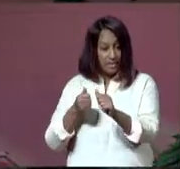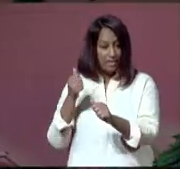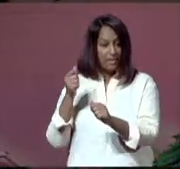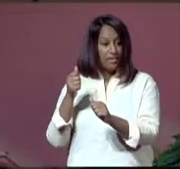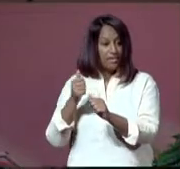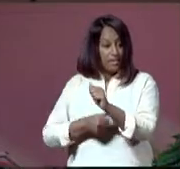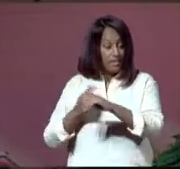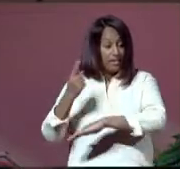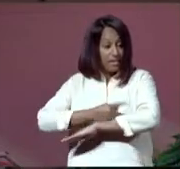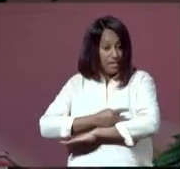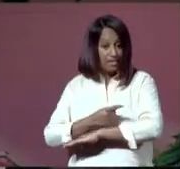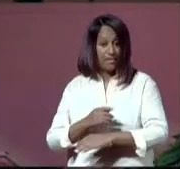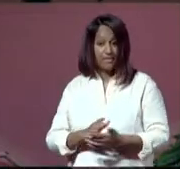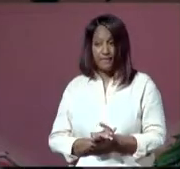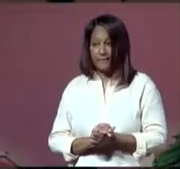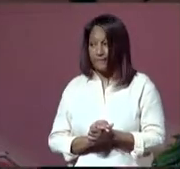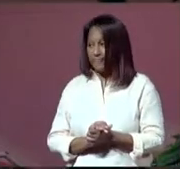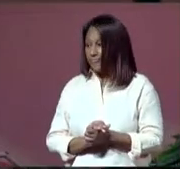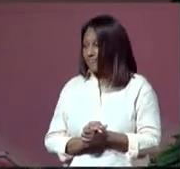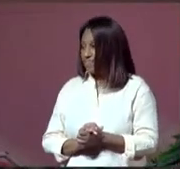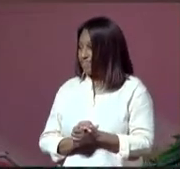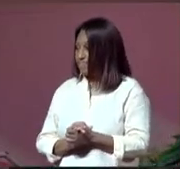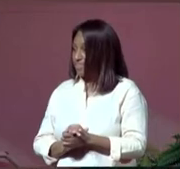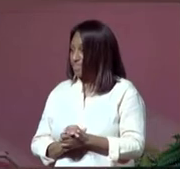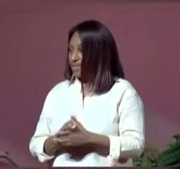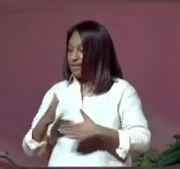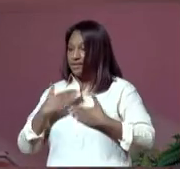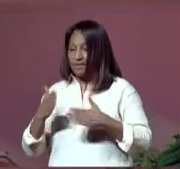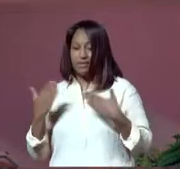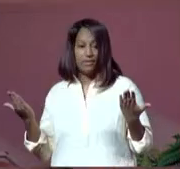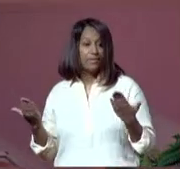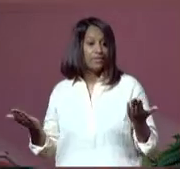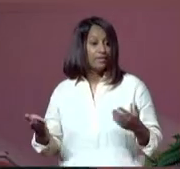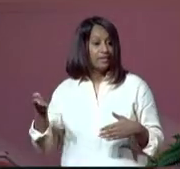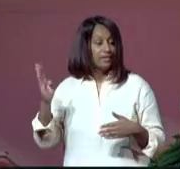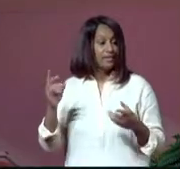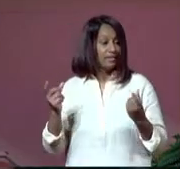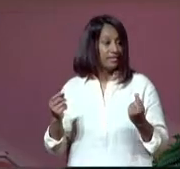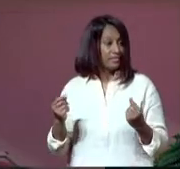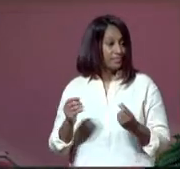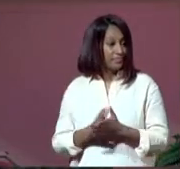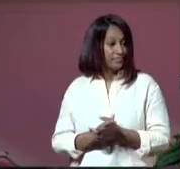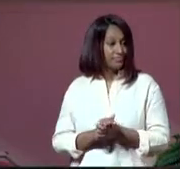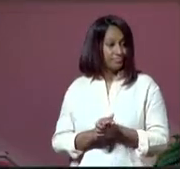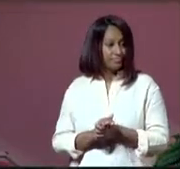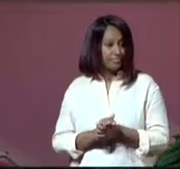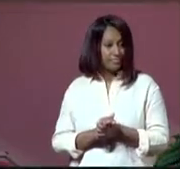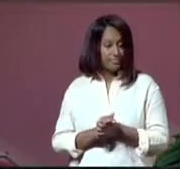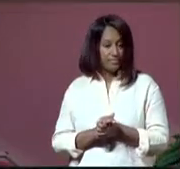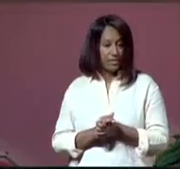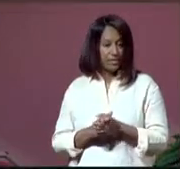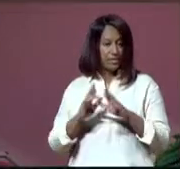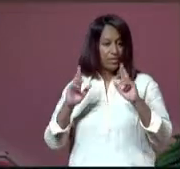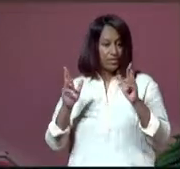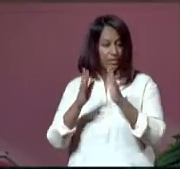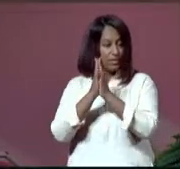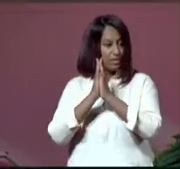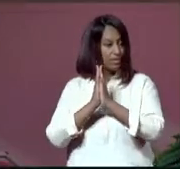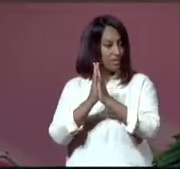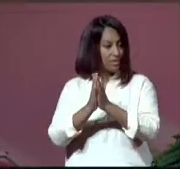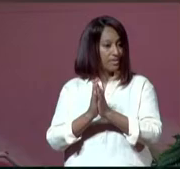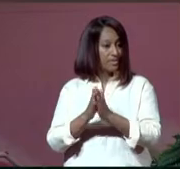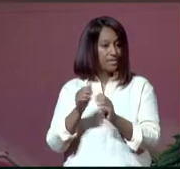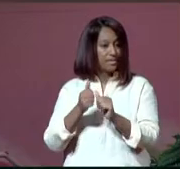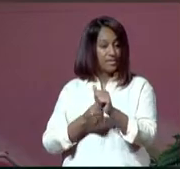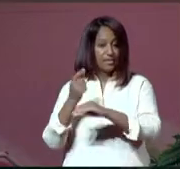week. And I'm super excited about what God is going to do. So let's come praying, okay? Matter of fact, every